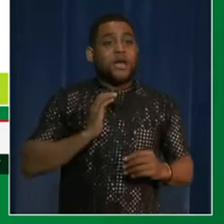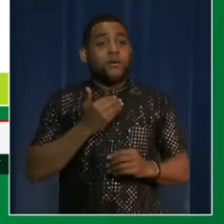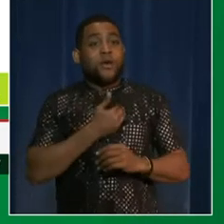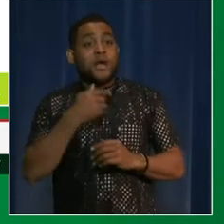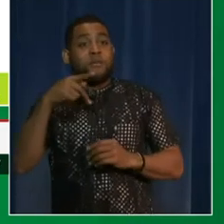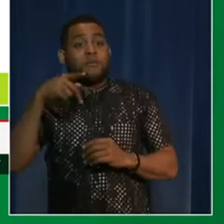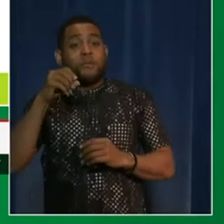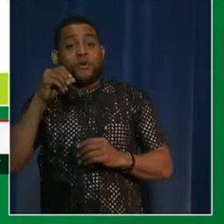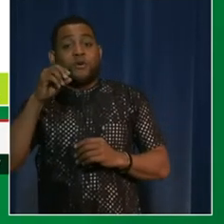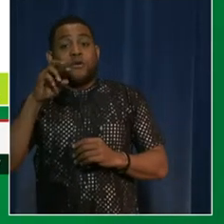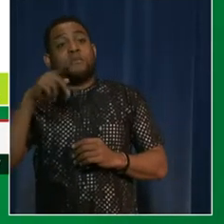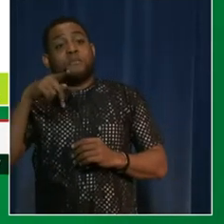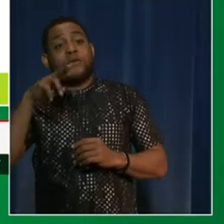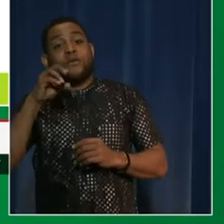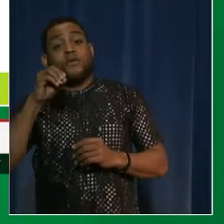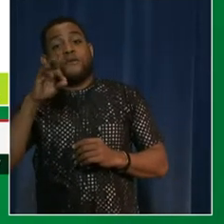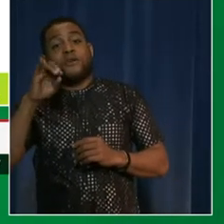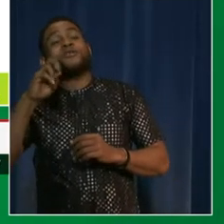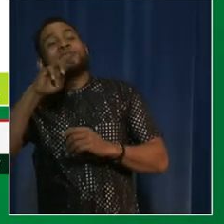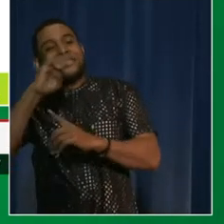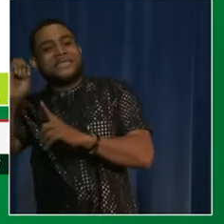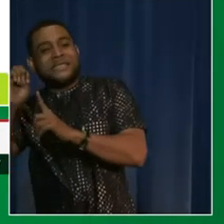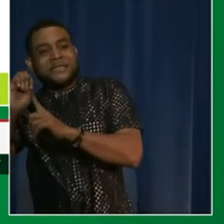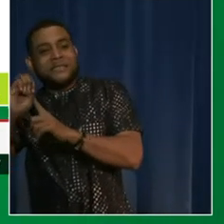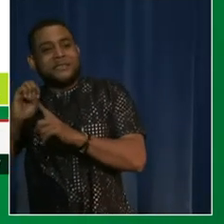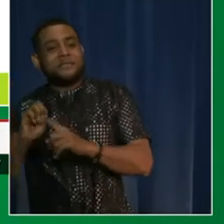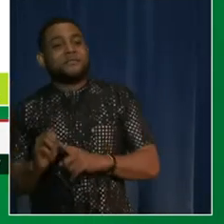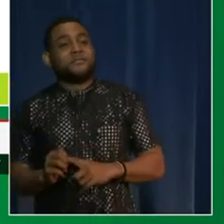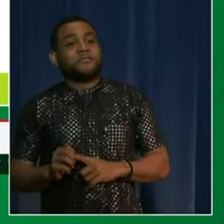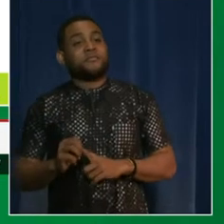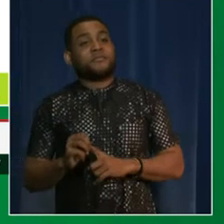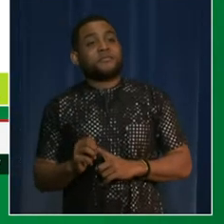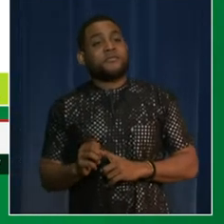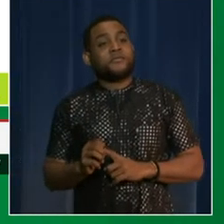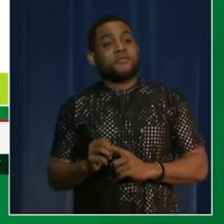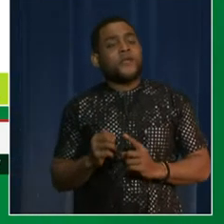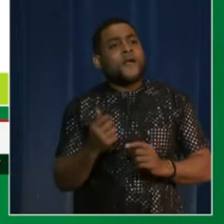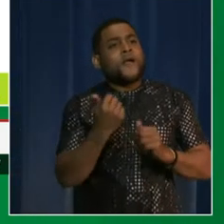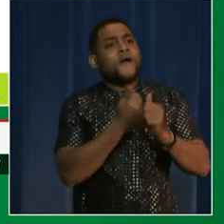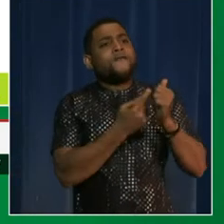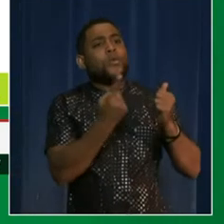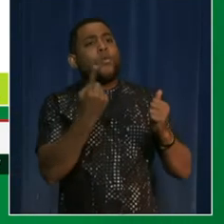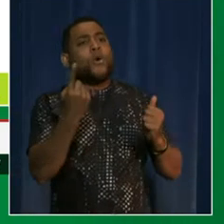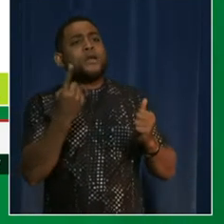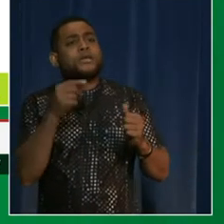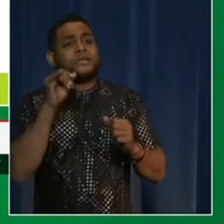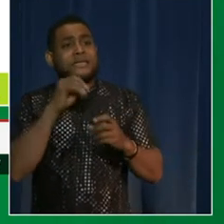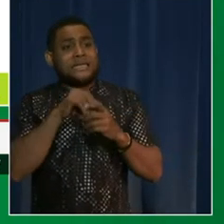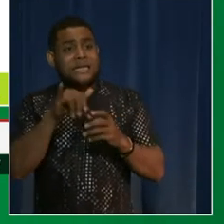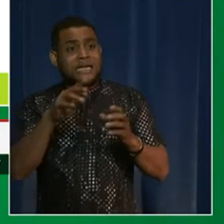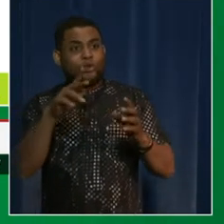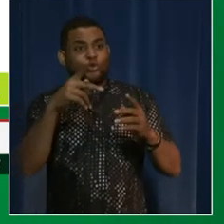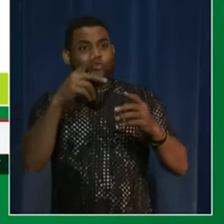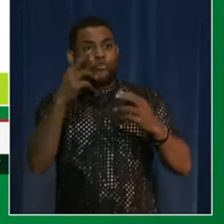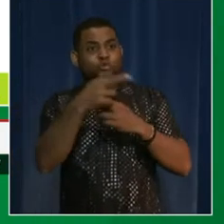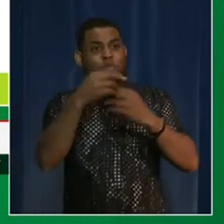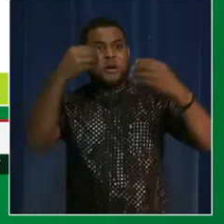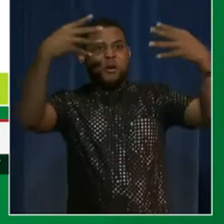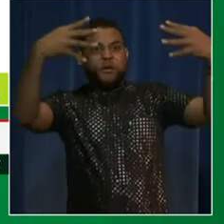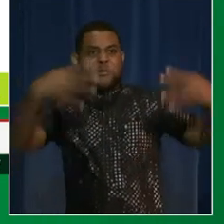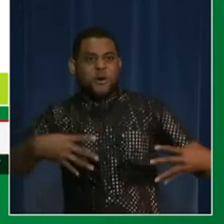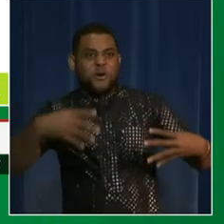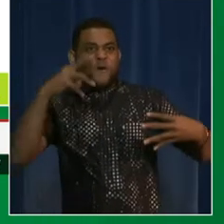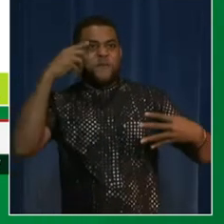we begin, one thing, I just want to make this clear. Everyone in this room's bracket is busted, right? So there's only one team to